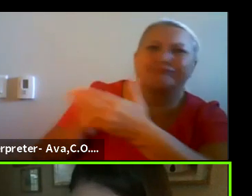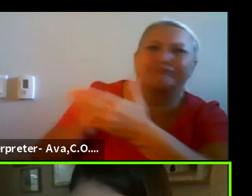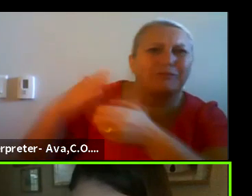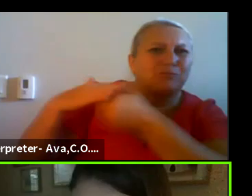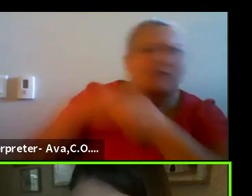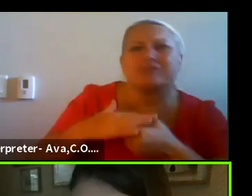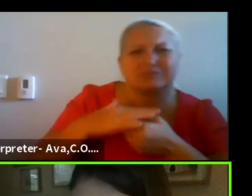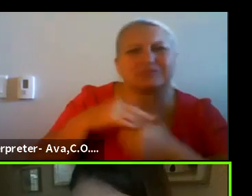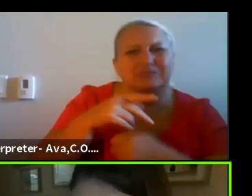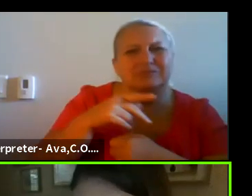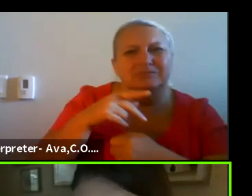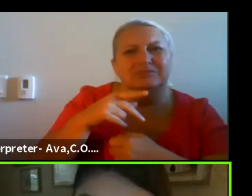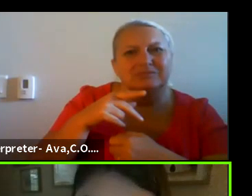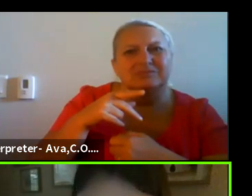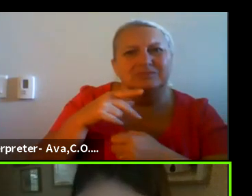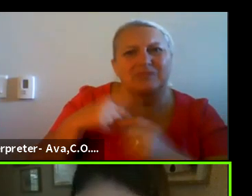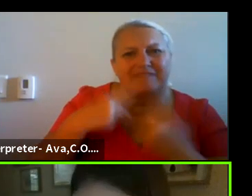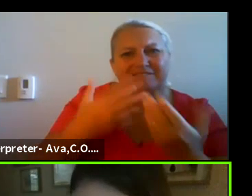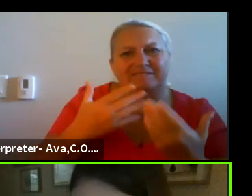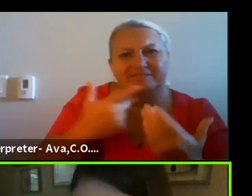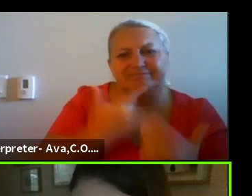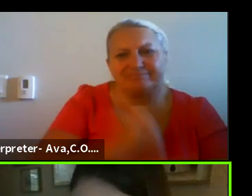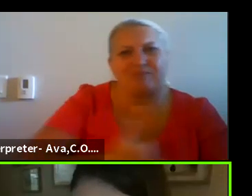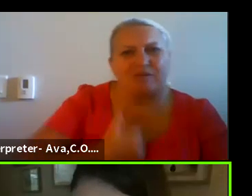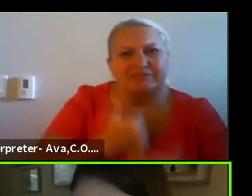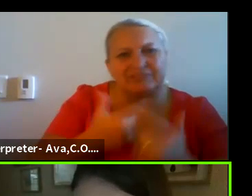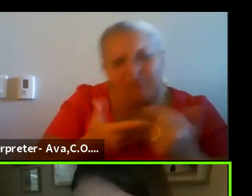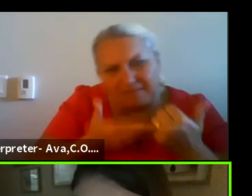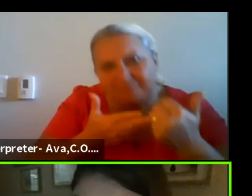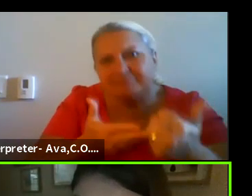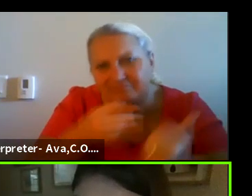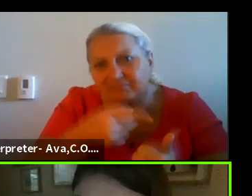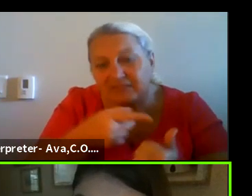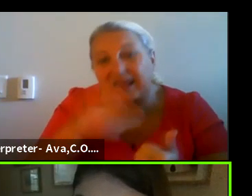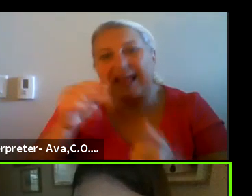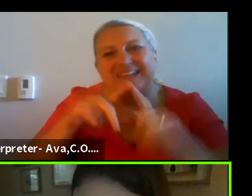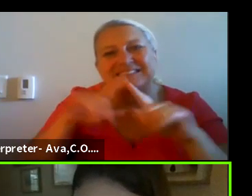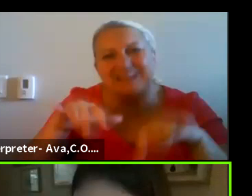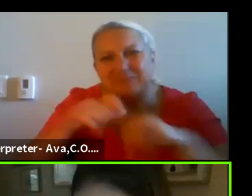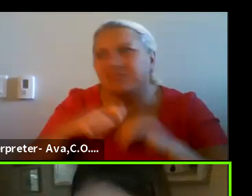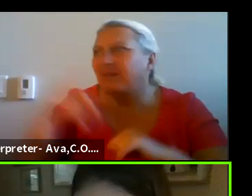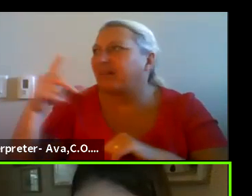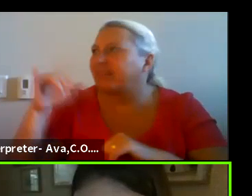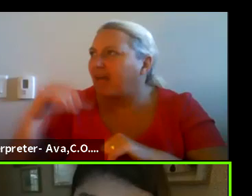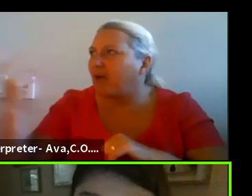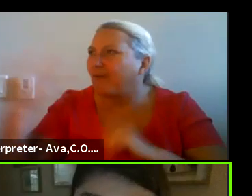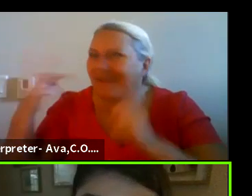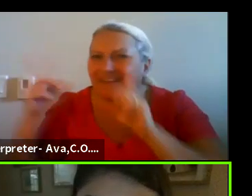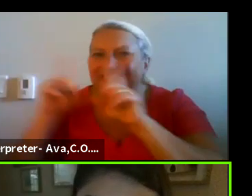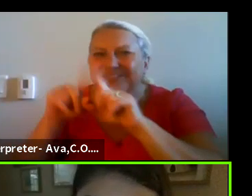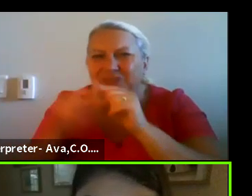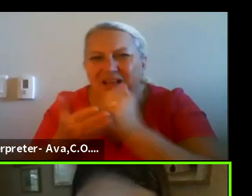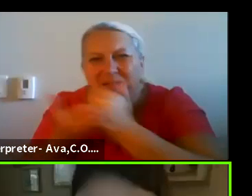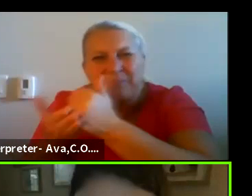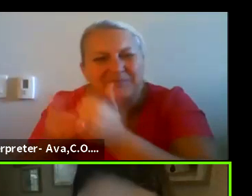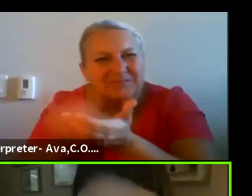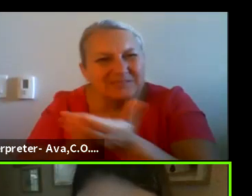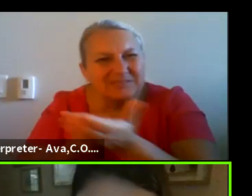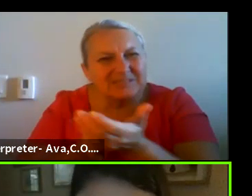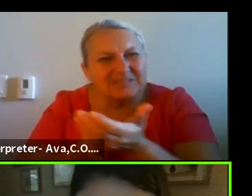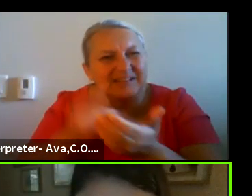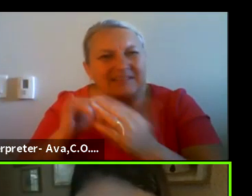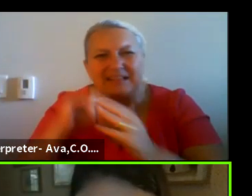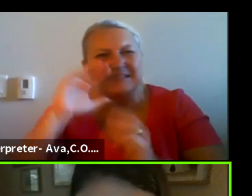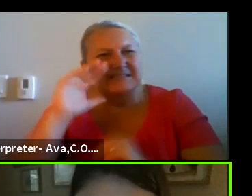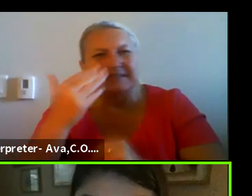Yes, and then with hand-holding, being very much as we have these discussions, since there's such a knowledge gap